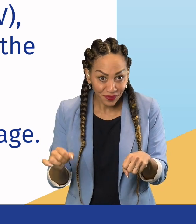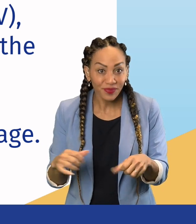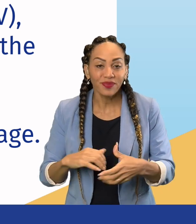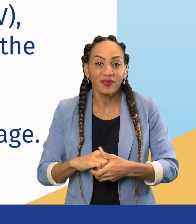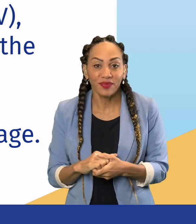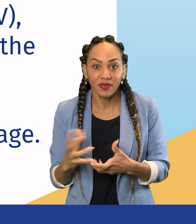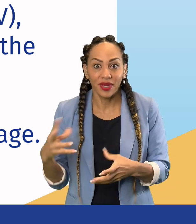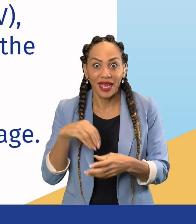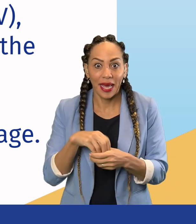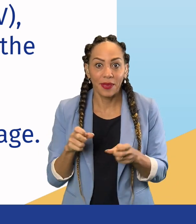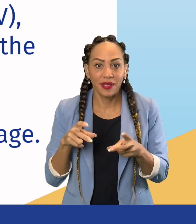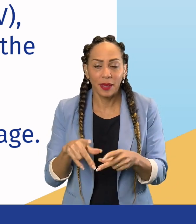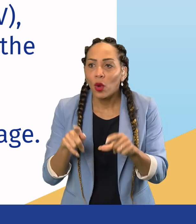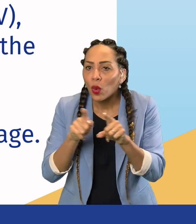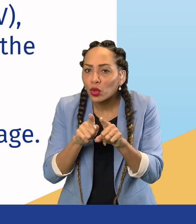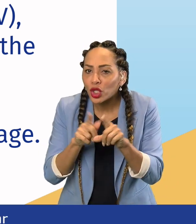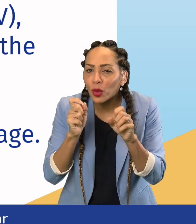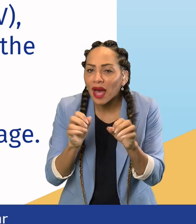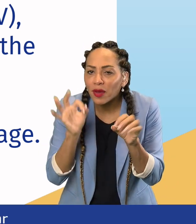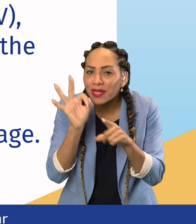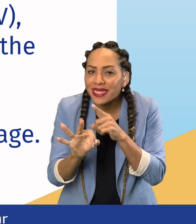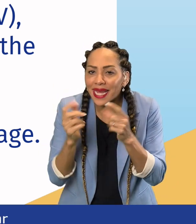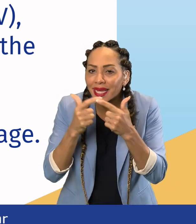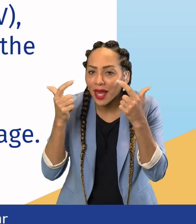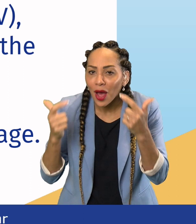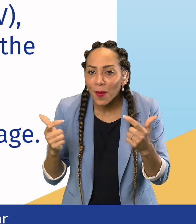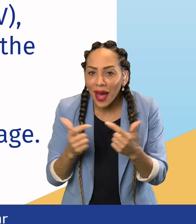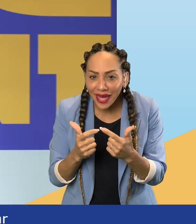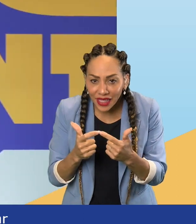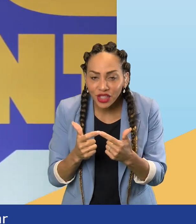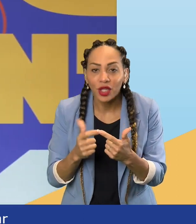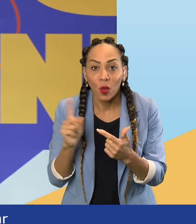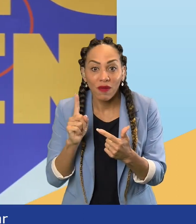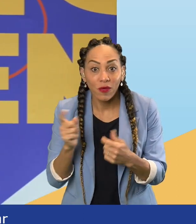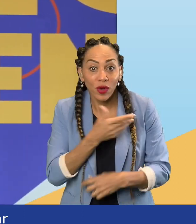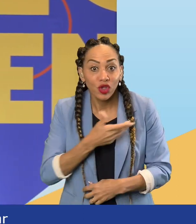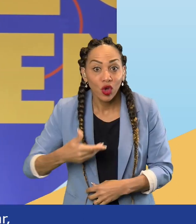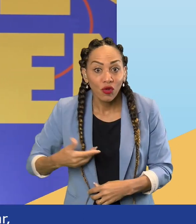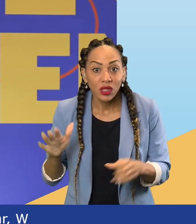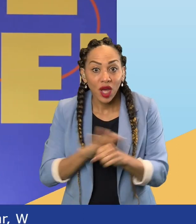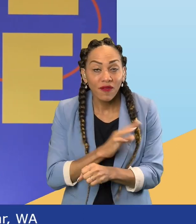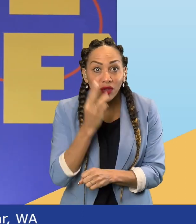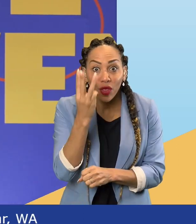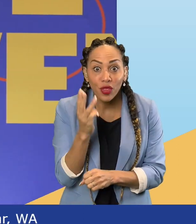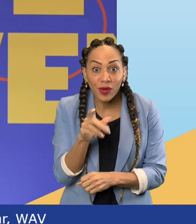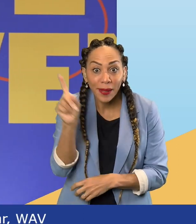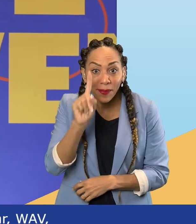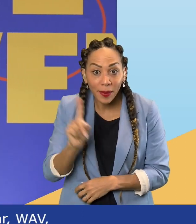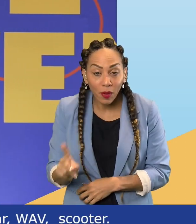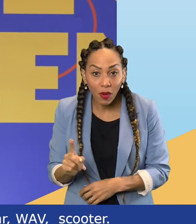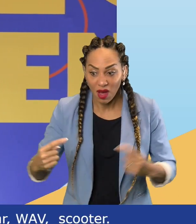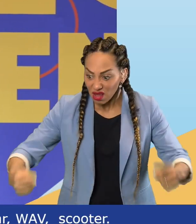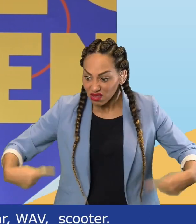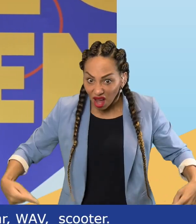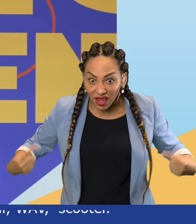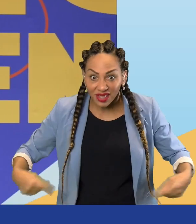our worry-free package as well. And of course, that includes insurance for 3 named drivers, tyres, servicing,